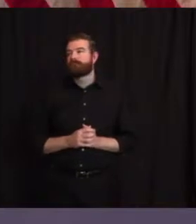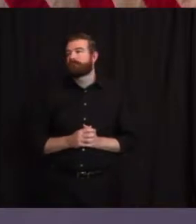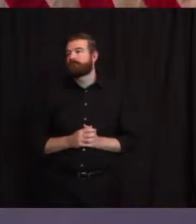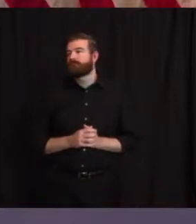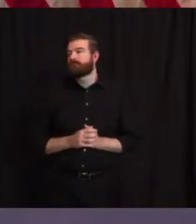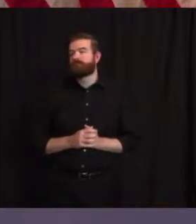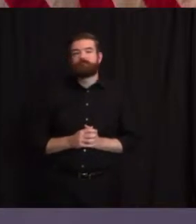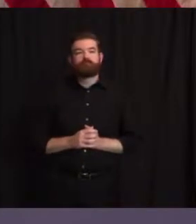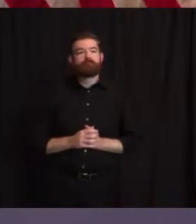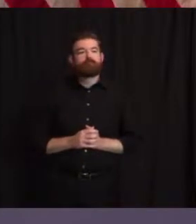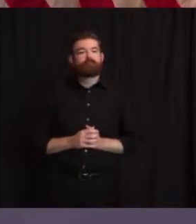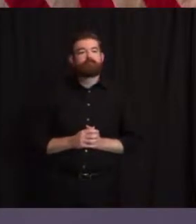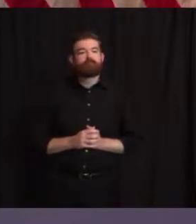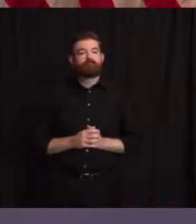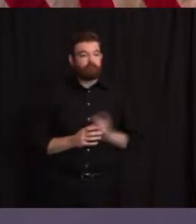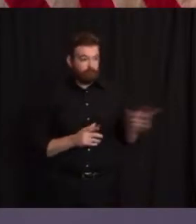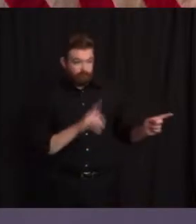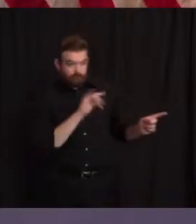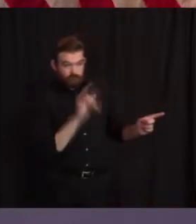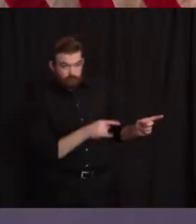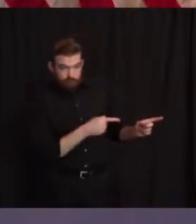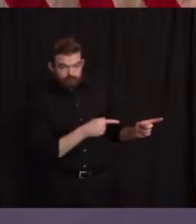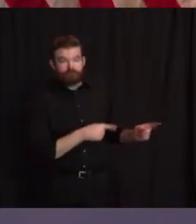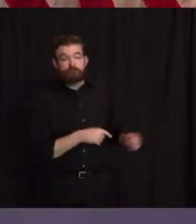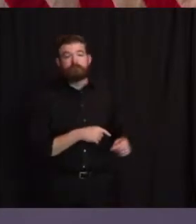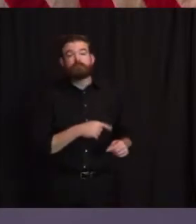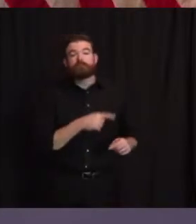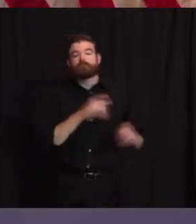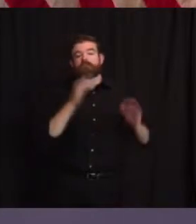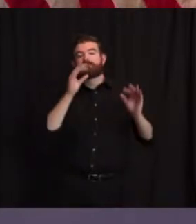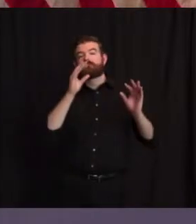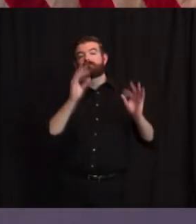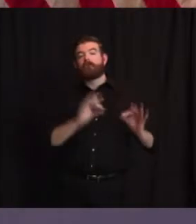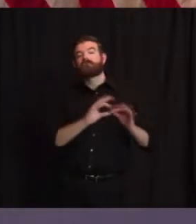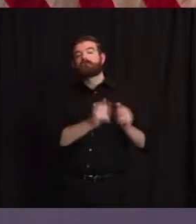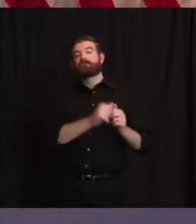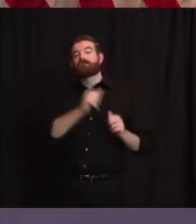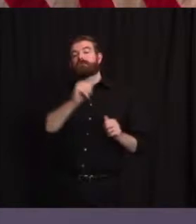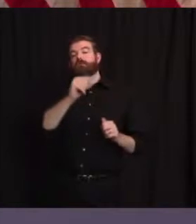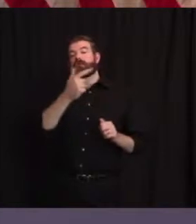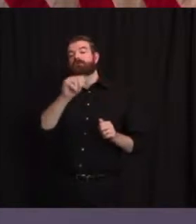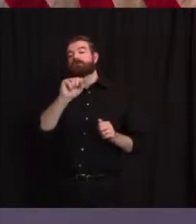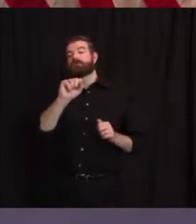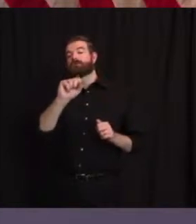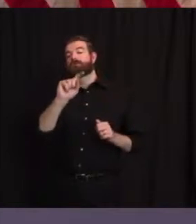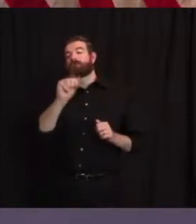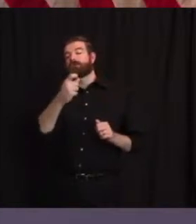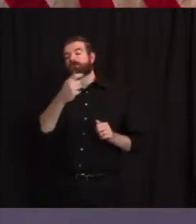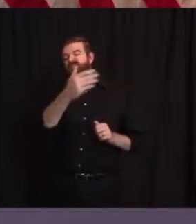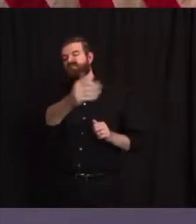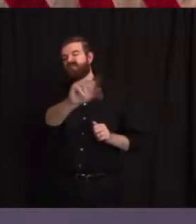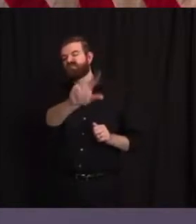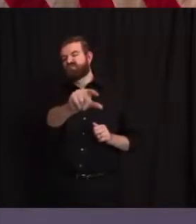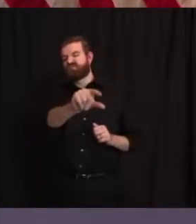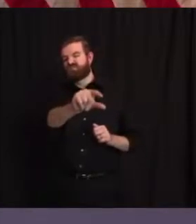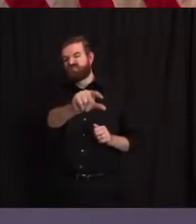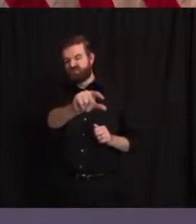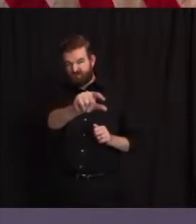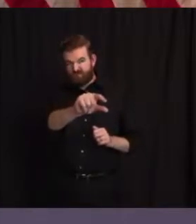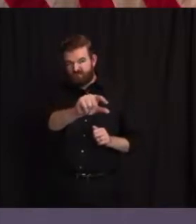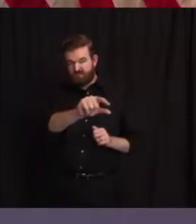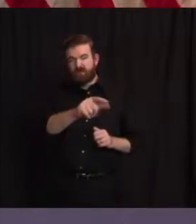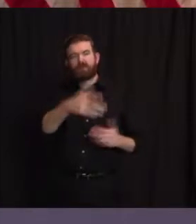on gas tax in August. Last I checked, it's May. We'll come back to you in August on that one. And we've been in touch with the rating agencies. Liz and her